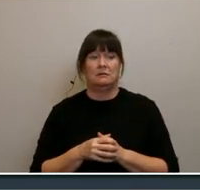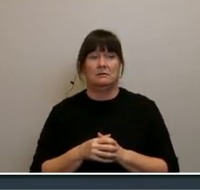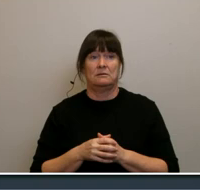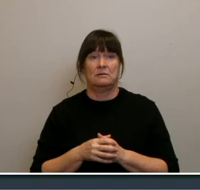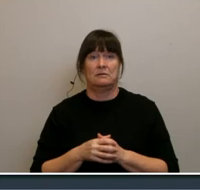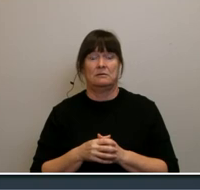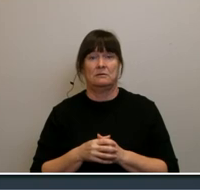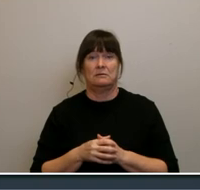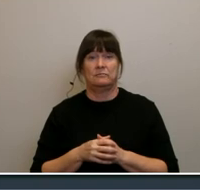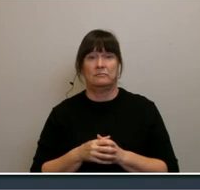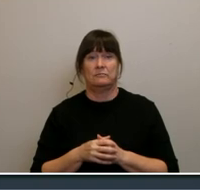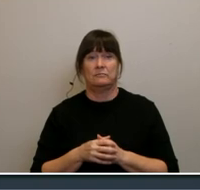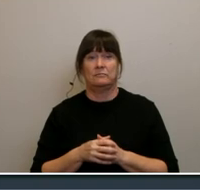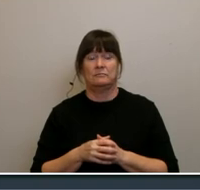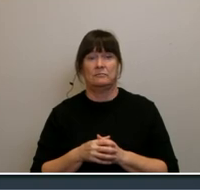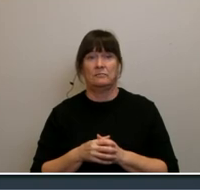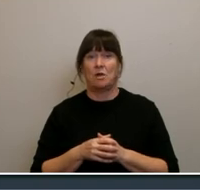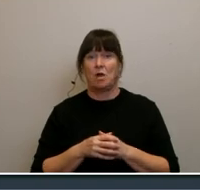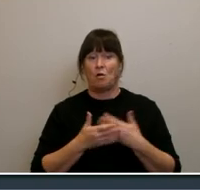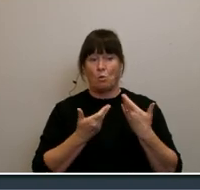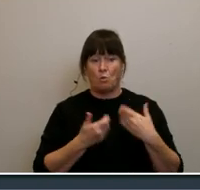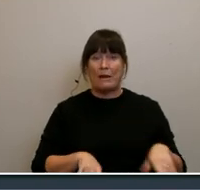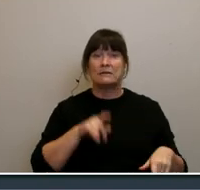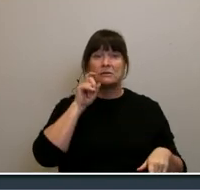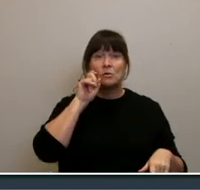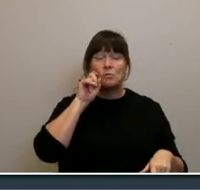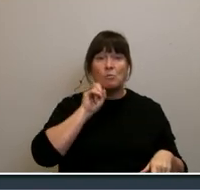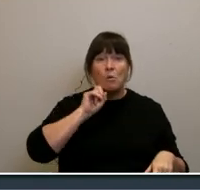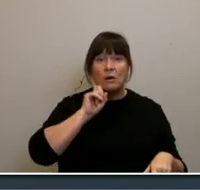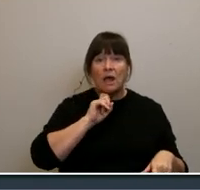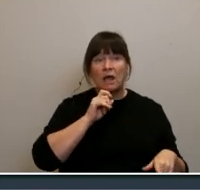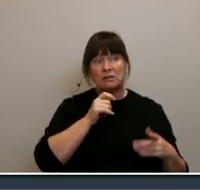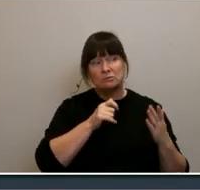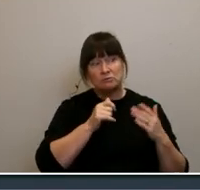The disposal of wastewater,